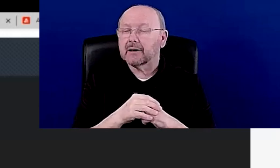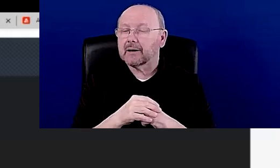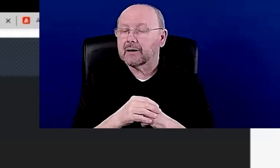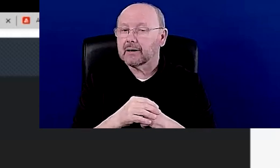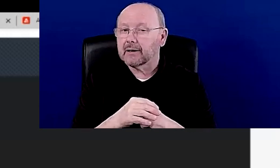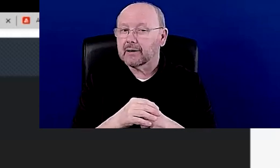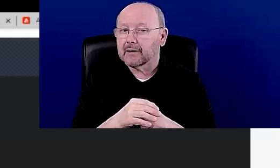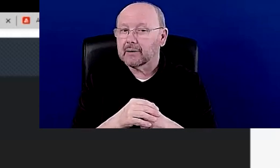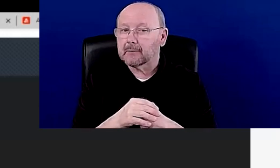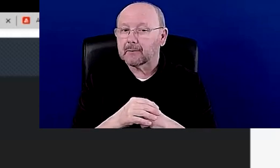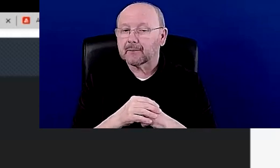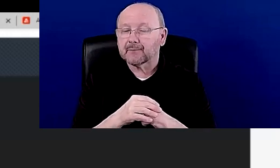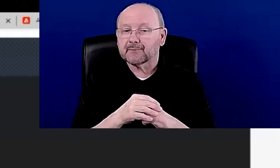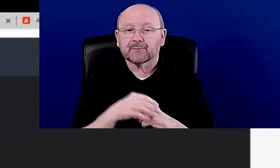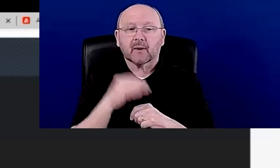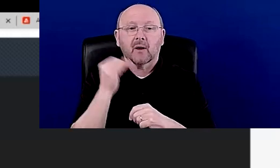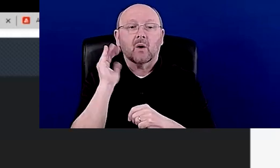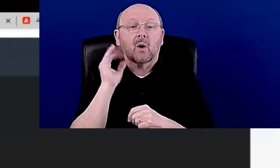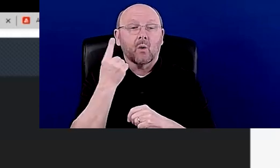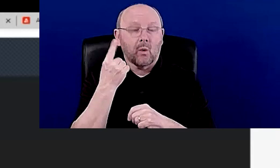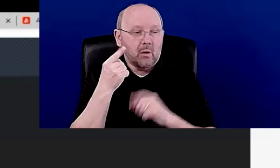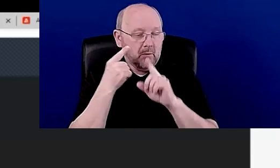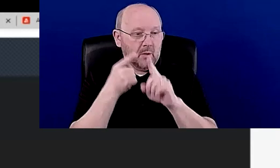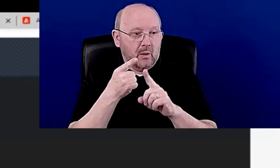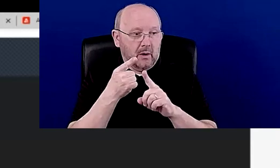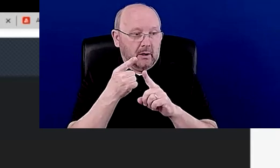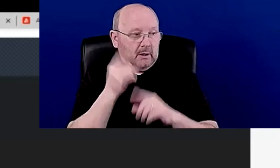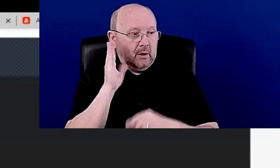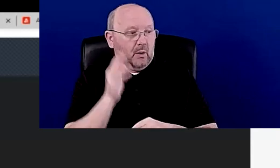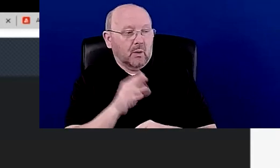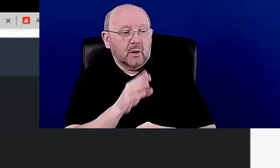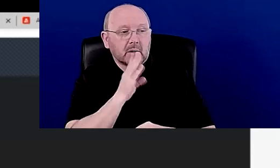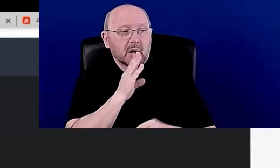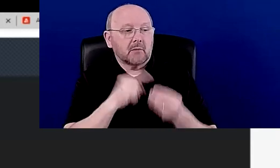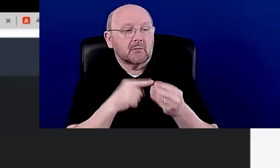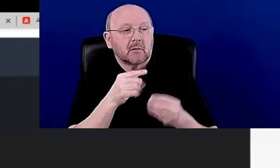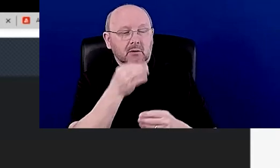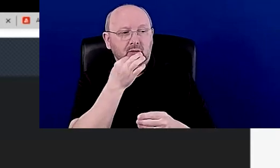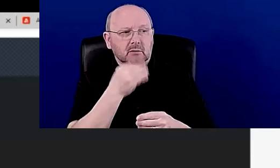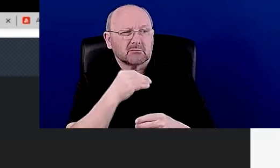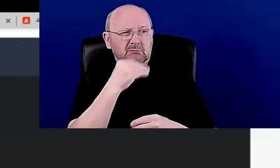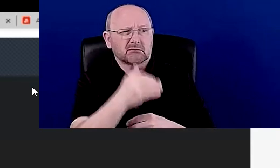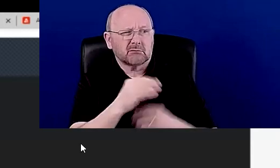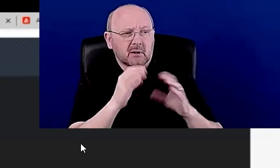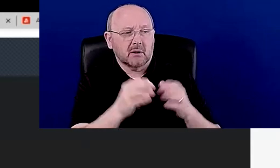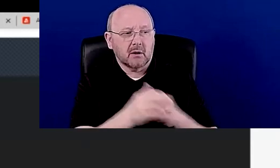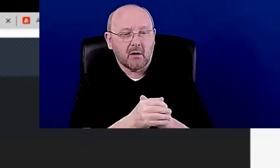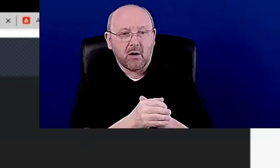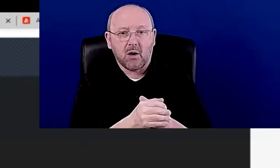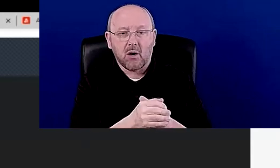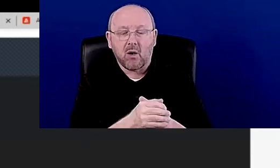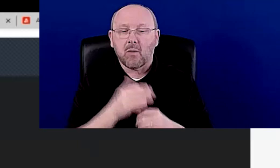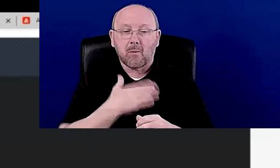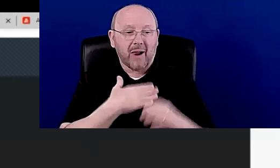Almost everyone, cool. So one of the things that we will be talking about ethics in the next session a little bit. One of the things I said that I do in my own classes is on the very first day